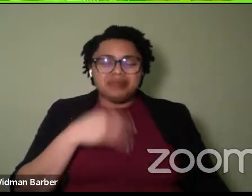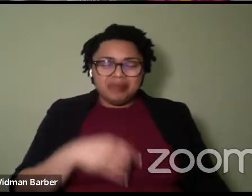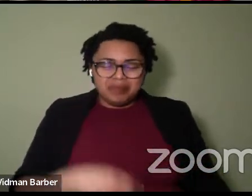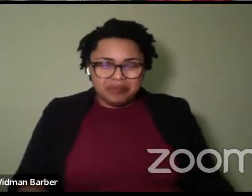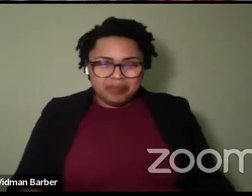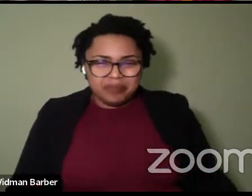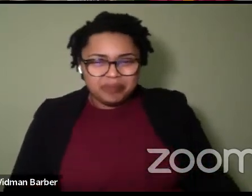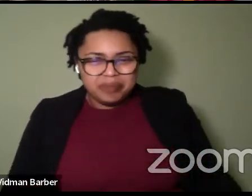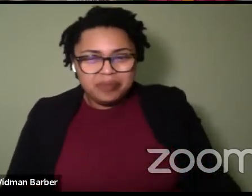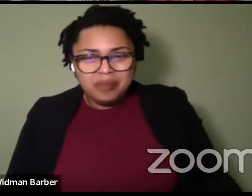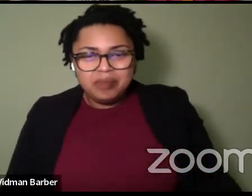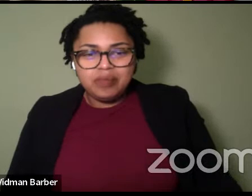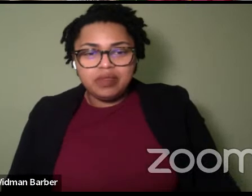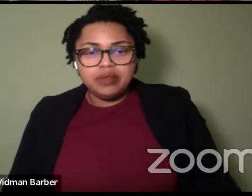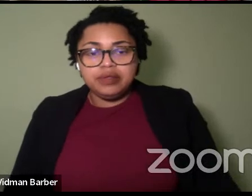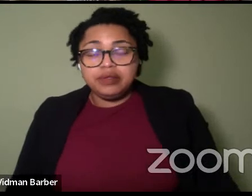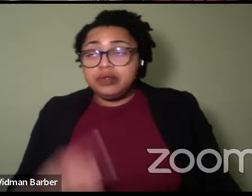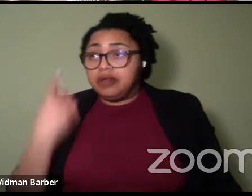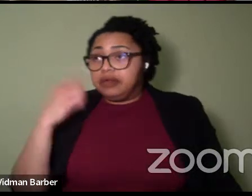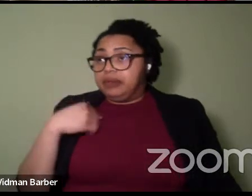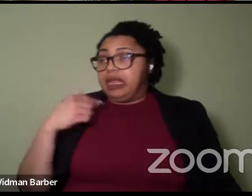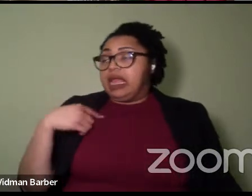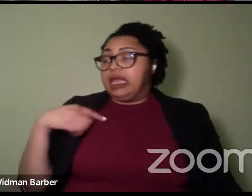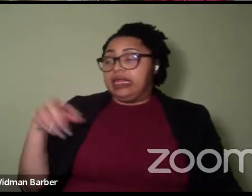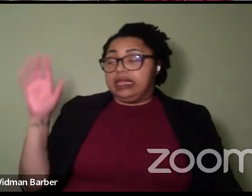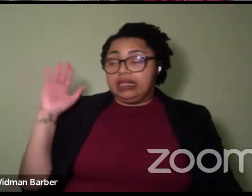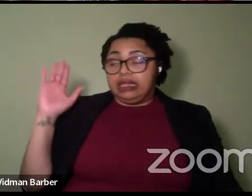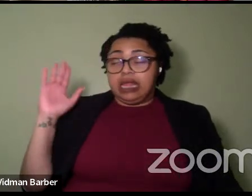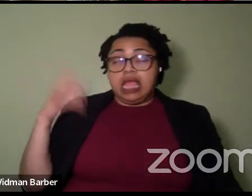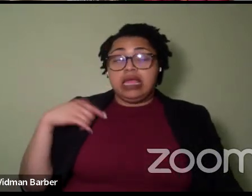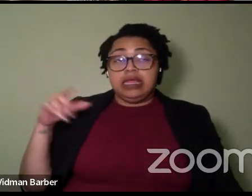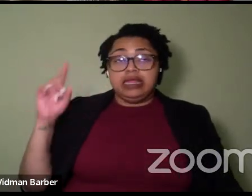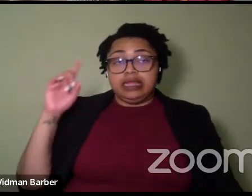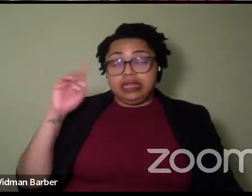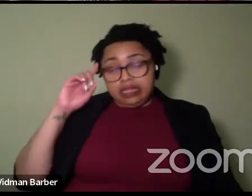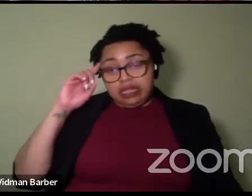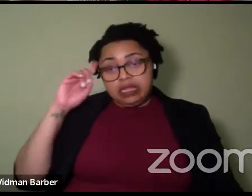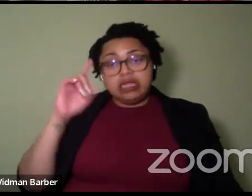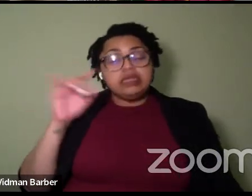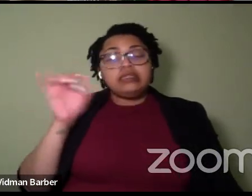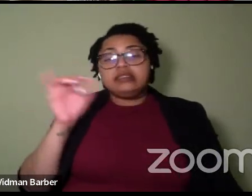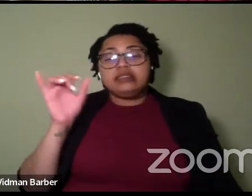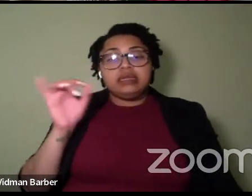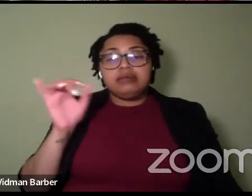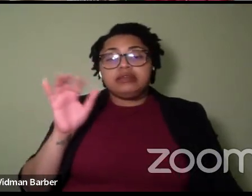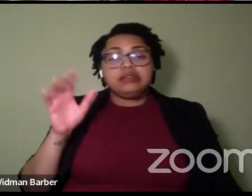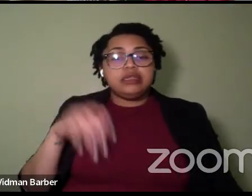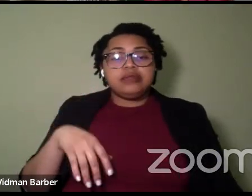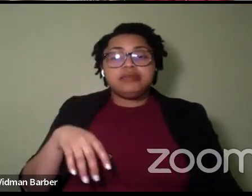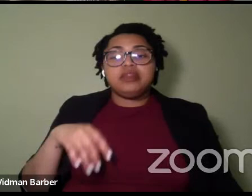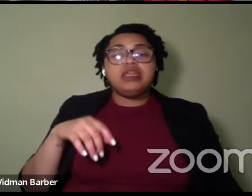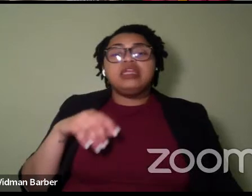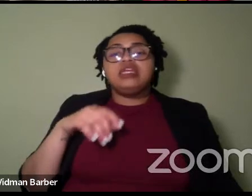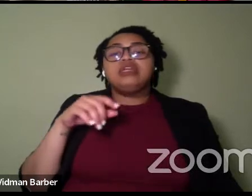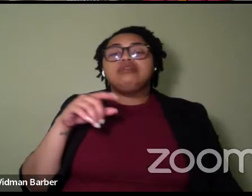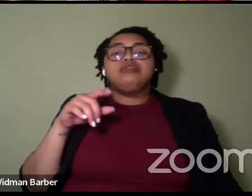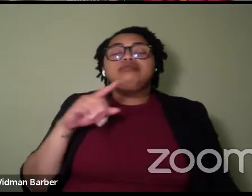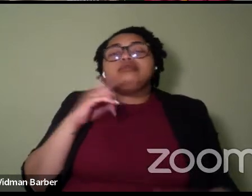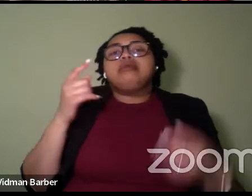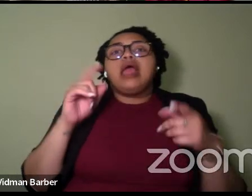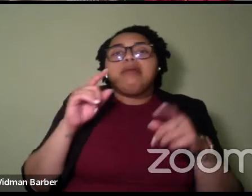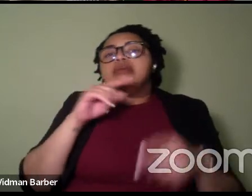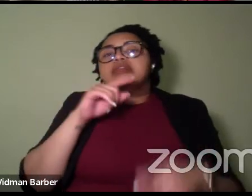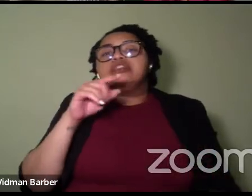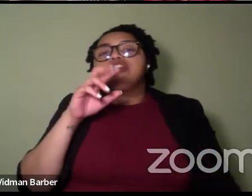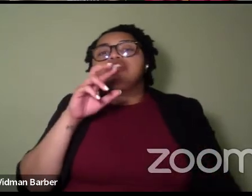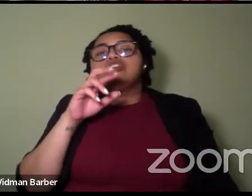I think a lot about things like serendipity, but also the cosmic order of the universe, and when all of those